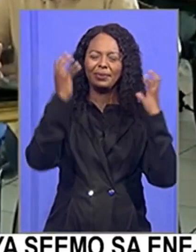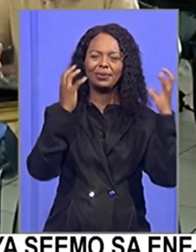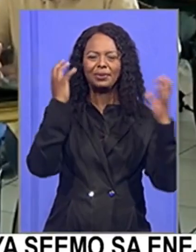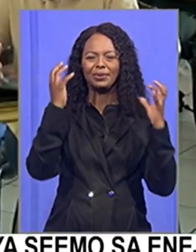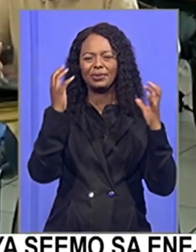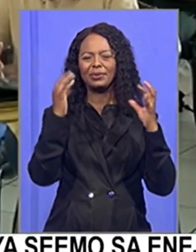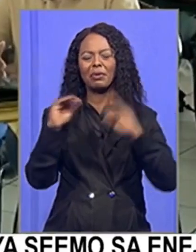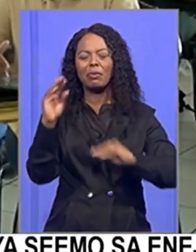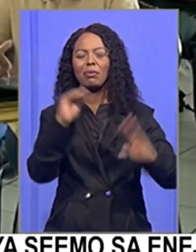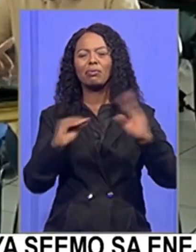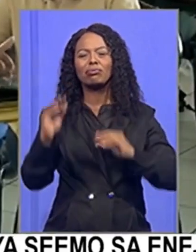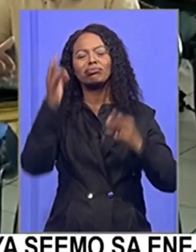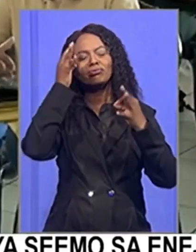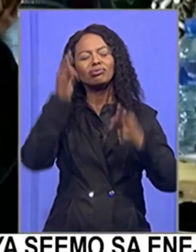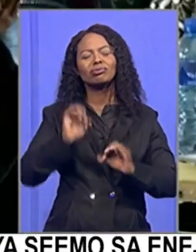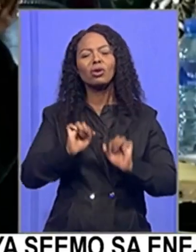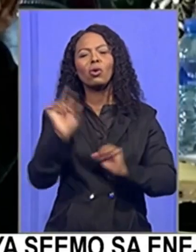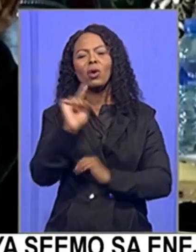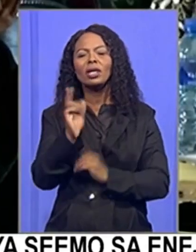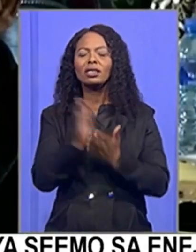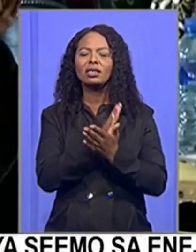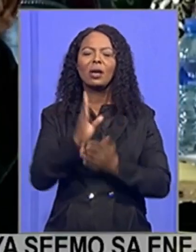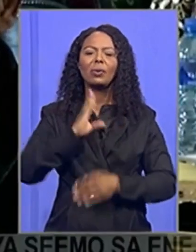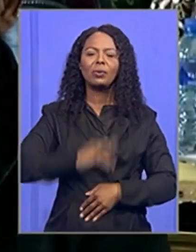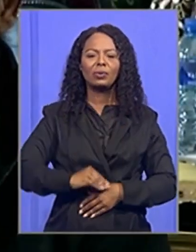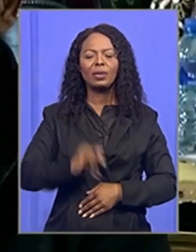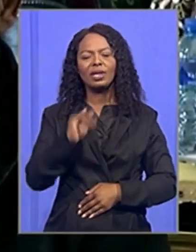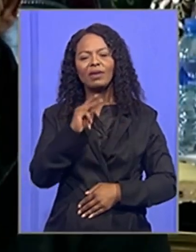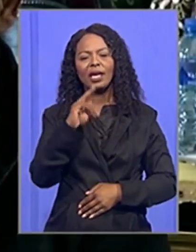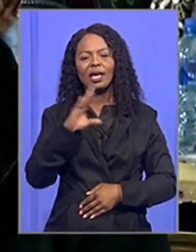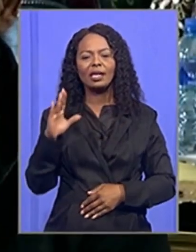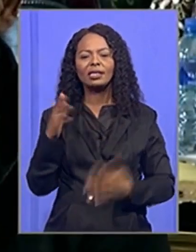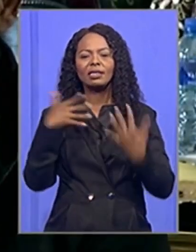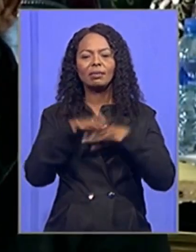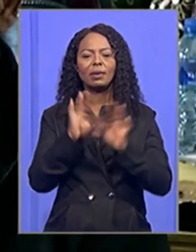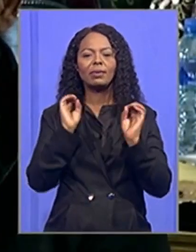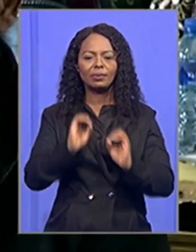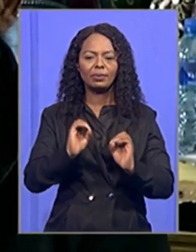ba latlhegelwe ke tsholofelo segolo thata fa mokgatlho o sa bue ka lentswe le le lengwe.